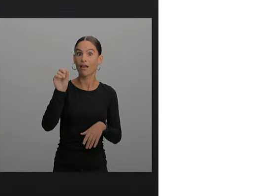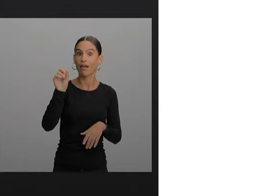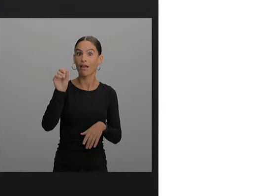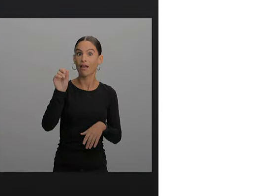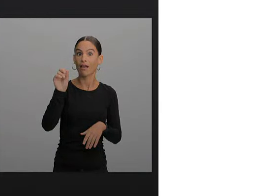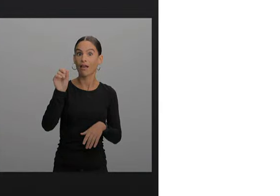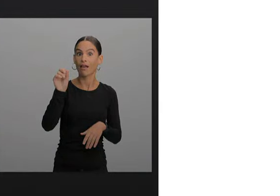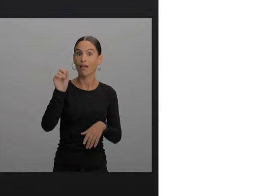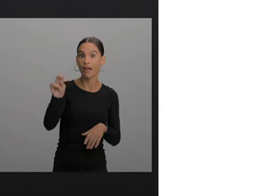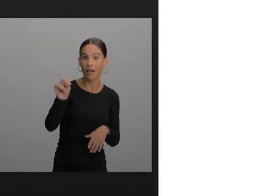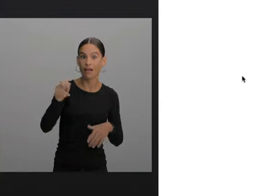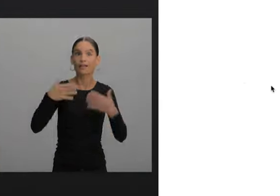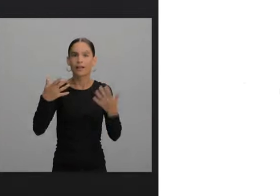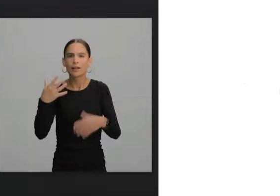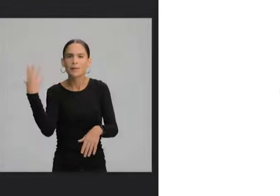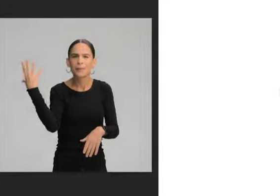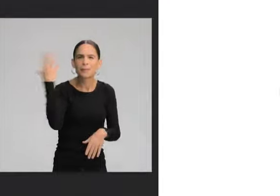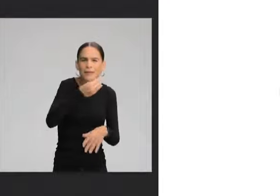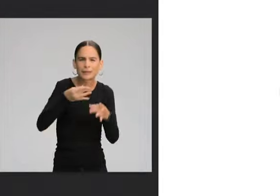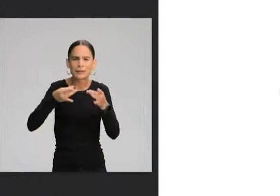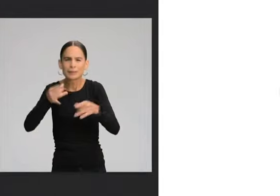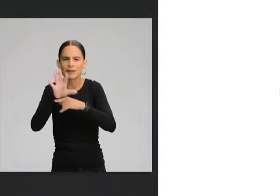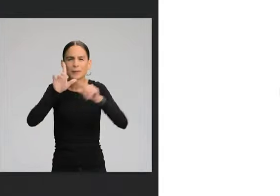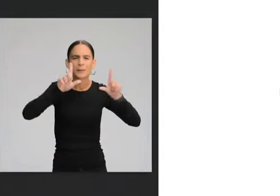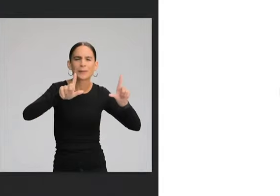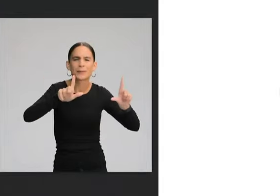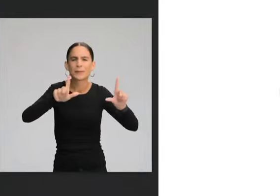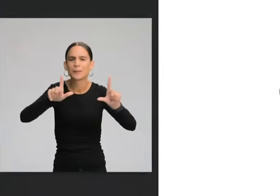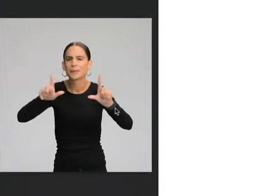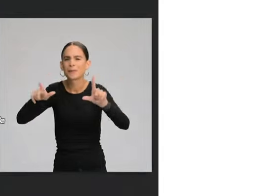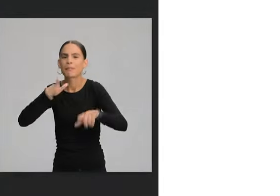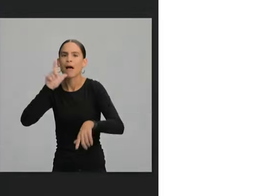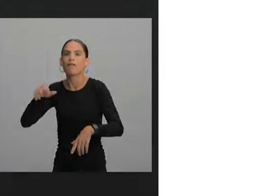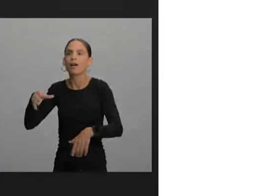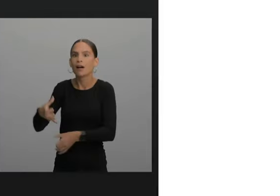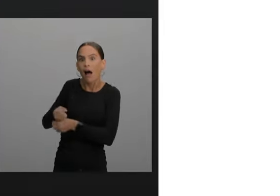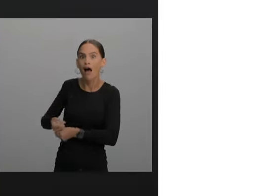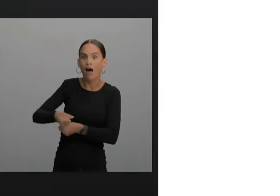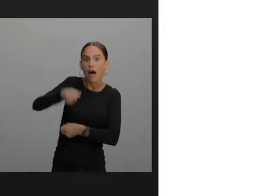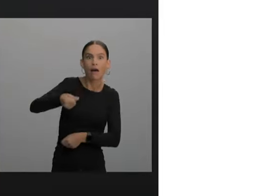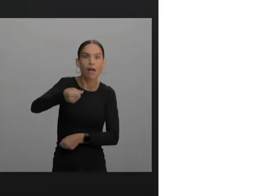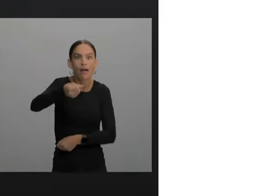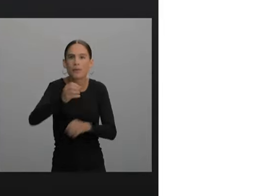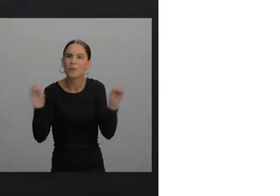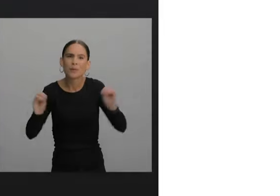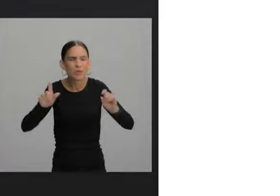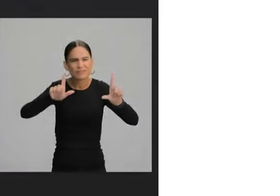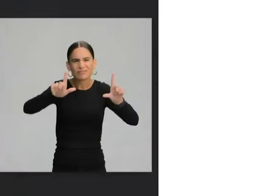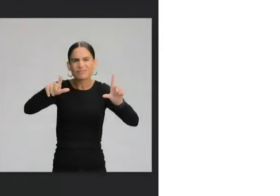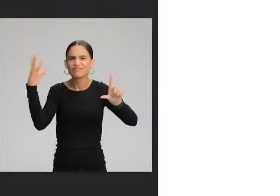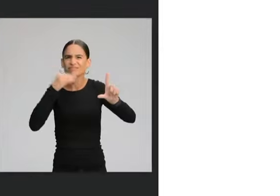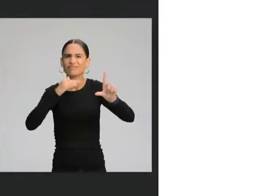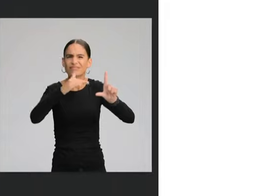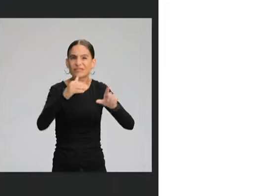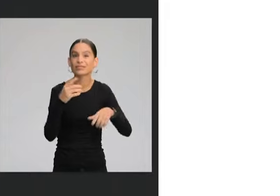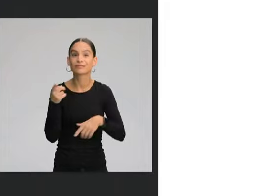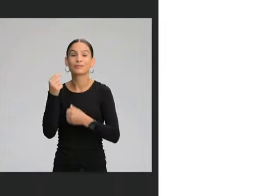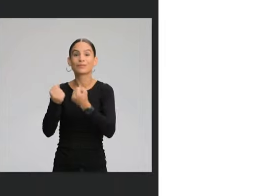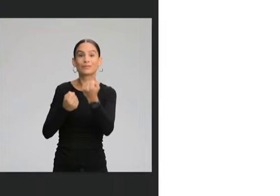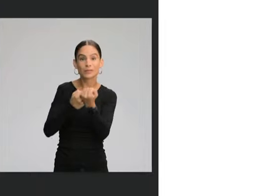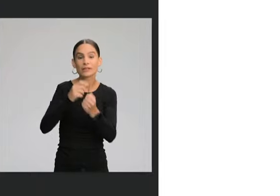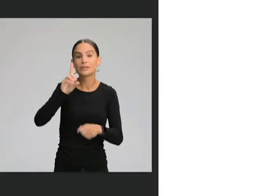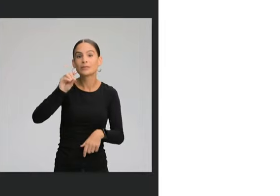Like, whoa, goodbye GoPro. Without having to carry extra gear like mm-hmm. a gimbal. It also supports Dolby Vision HDR.